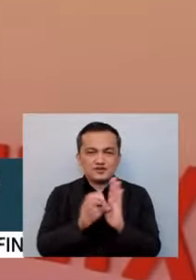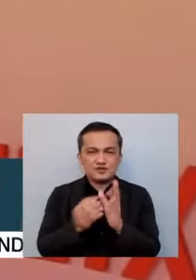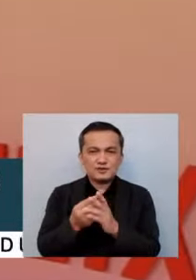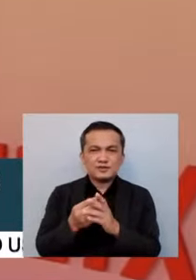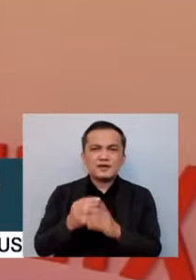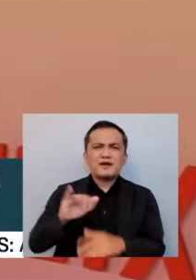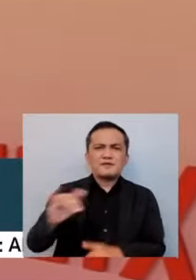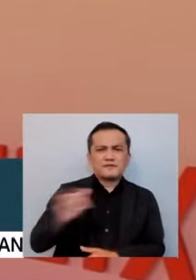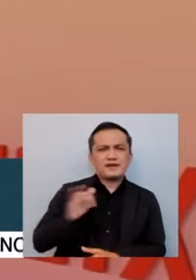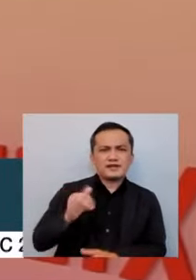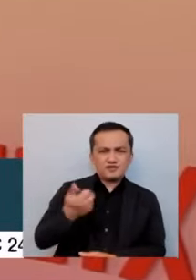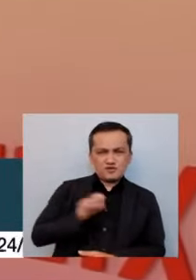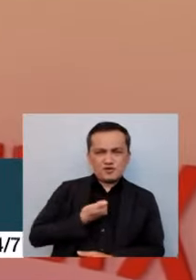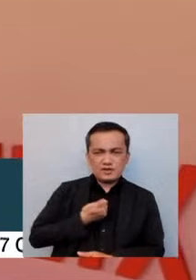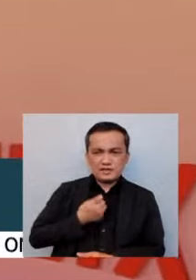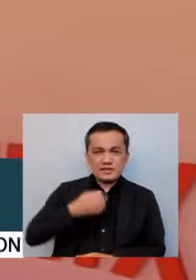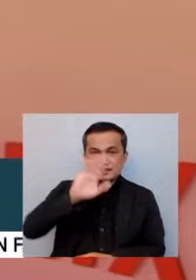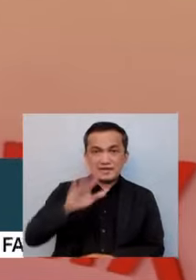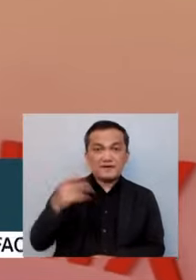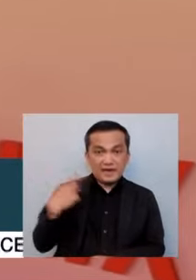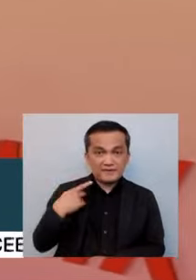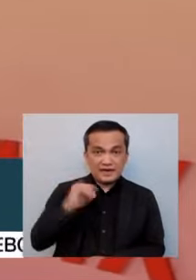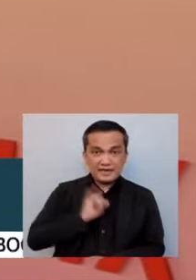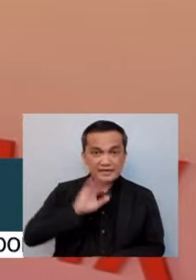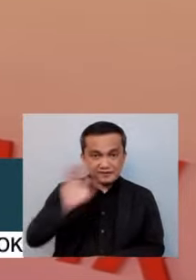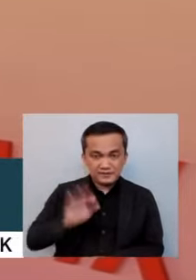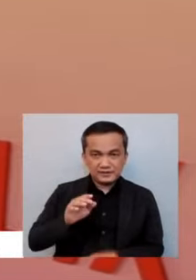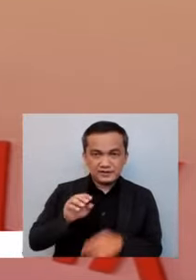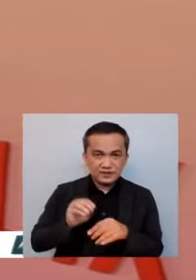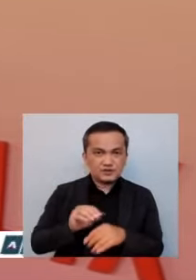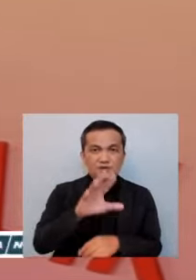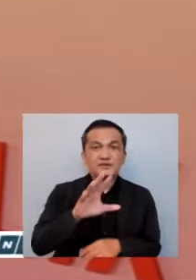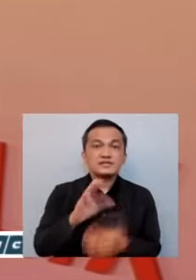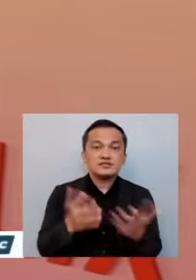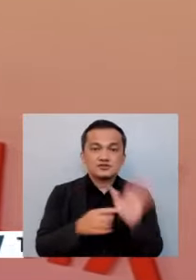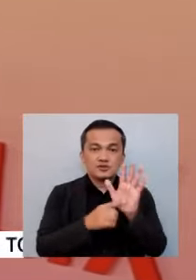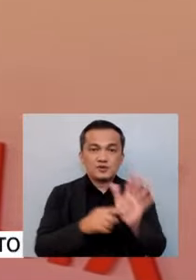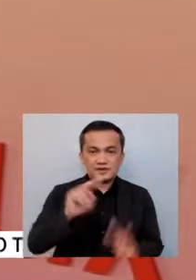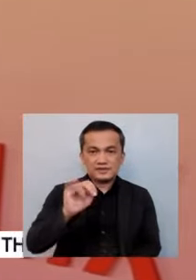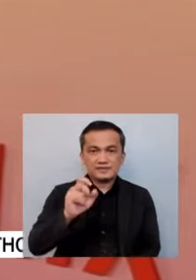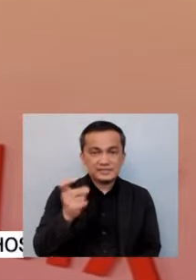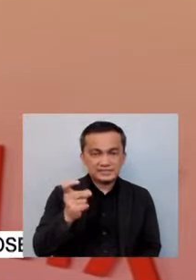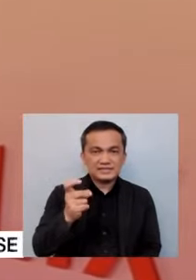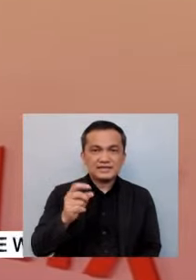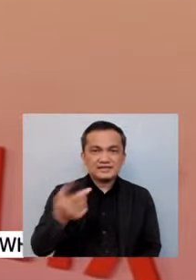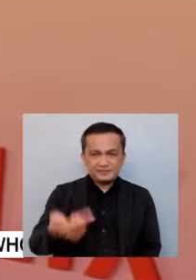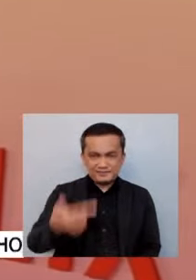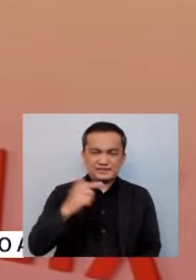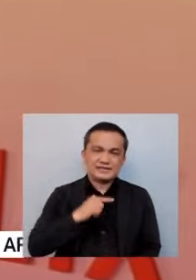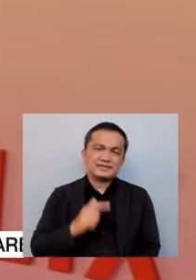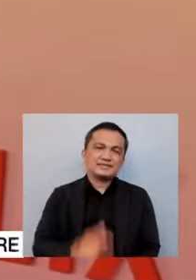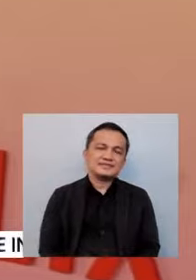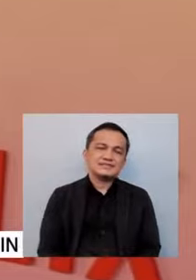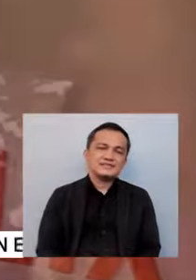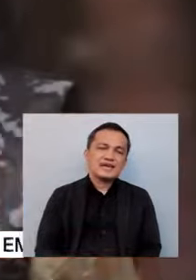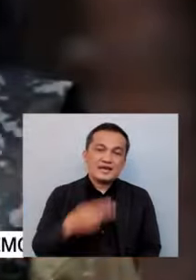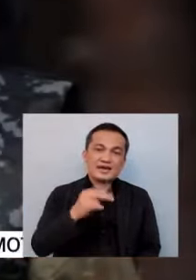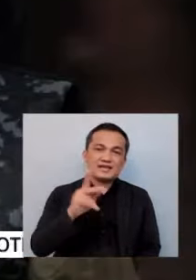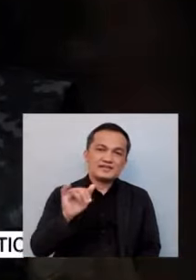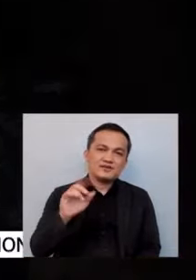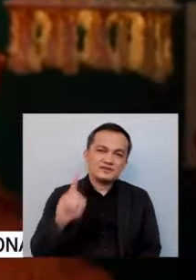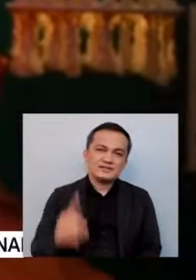3 of Never Have I Ever is now streaming globally on Netflix. Yong Chavez, ABS-CBN News, here in Hollywood.